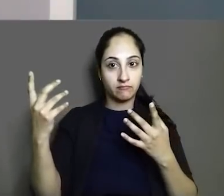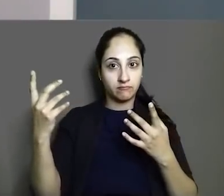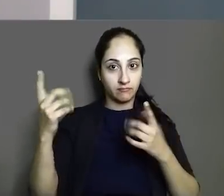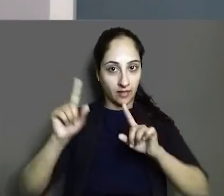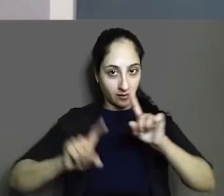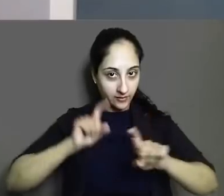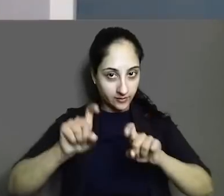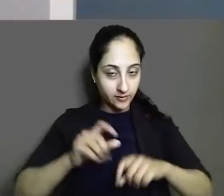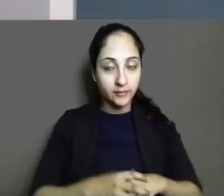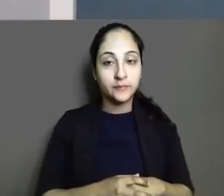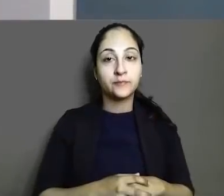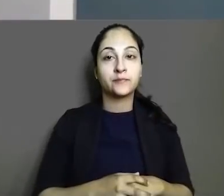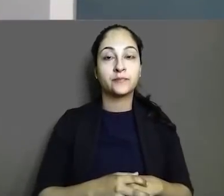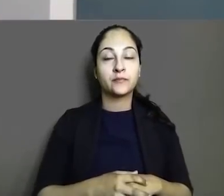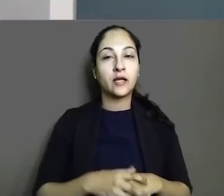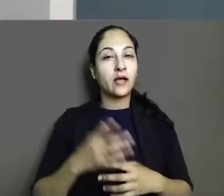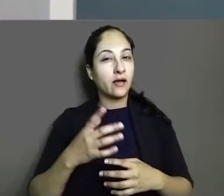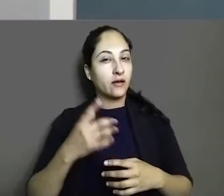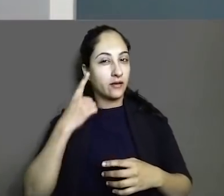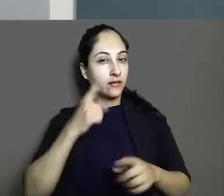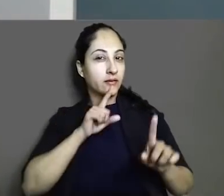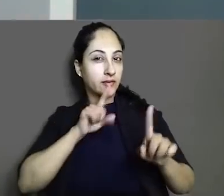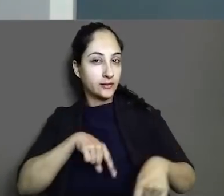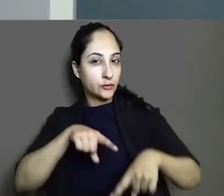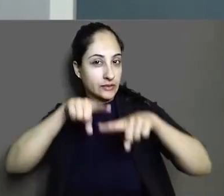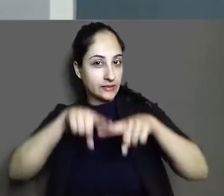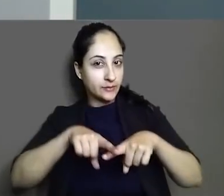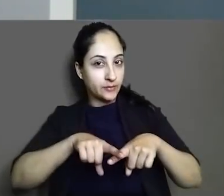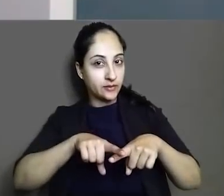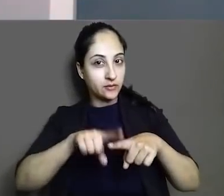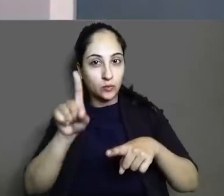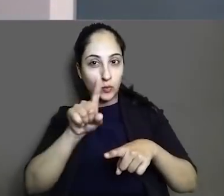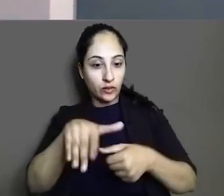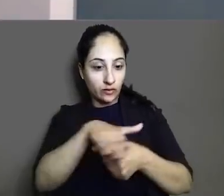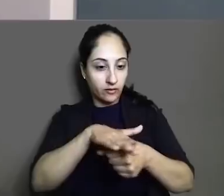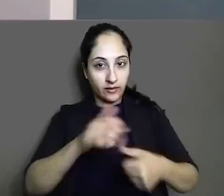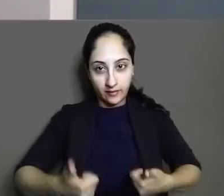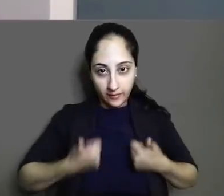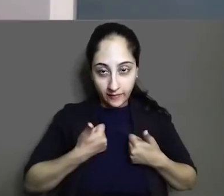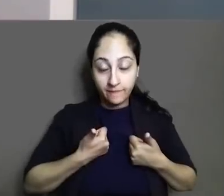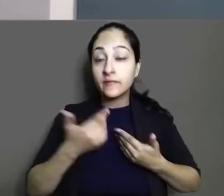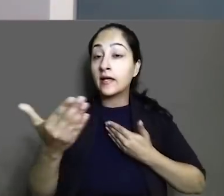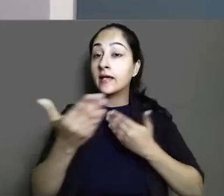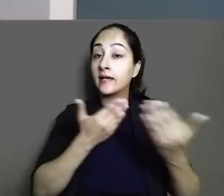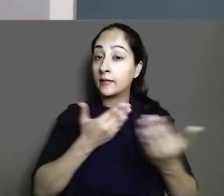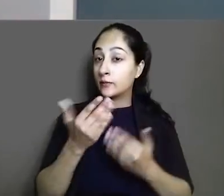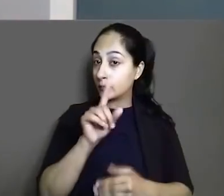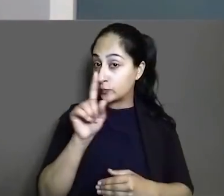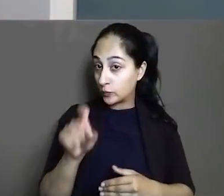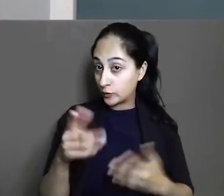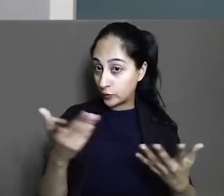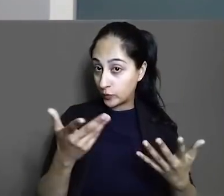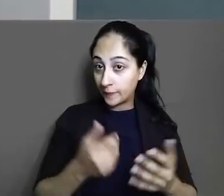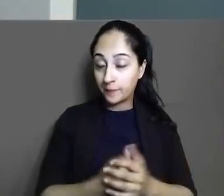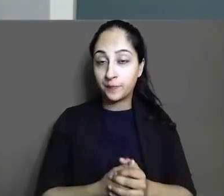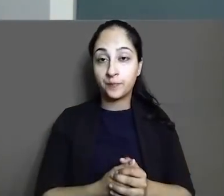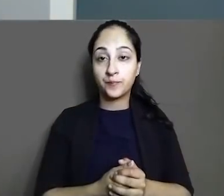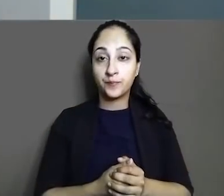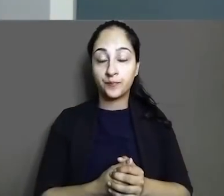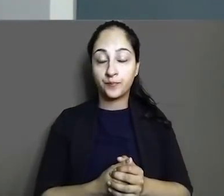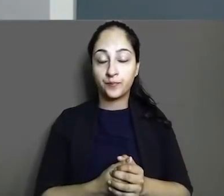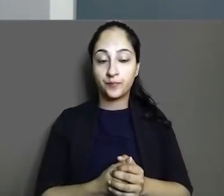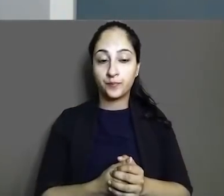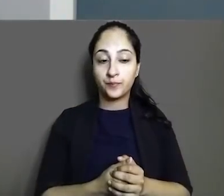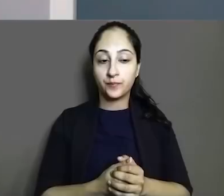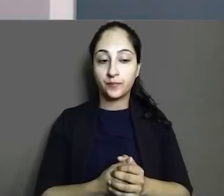Sure, that's an important question for people to ask. Now, in the clinical trials, tens of thousands of people